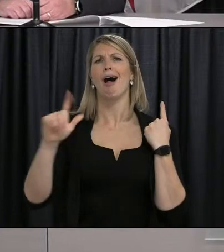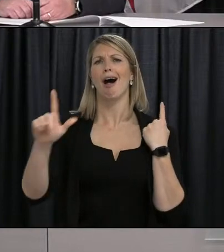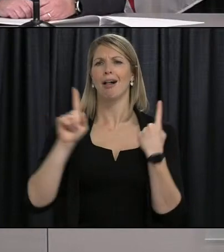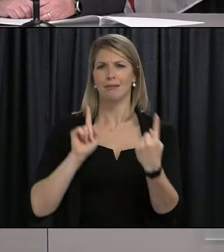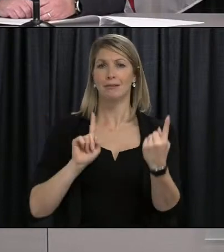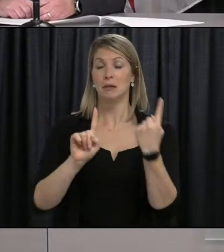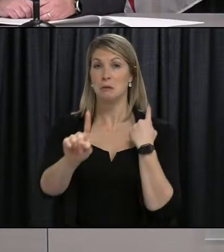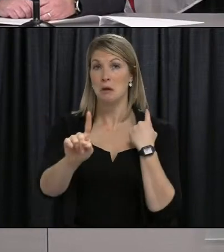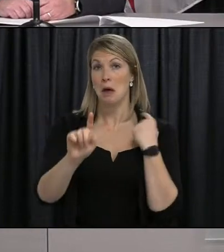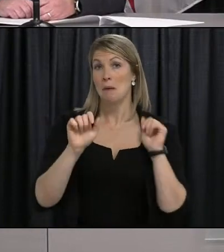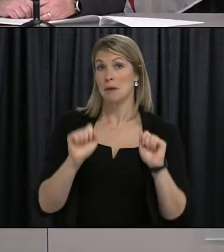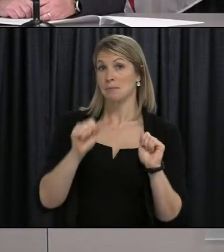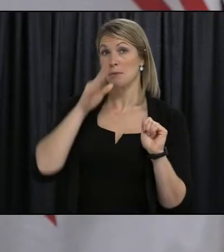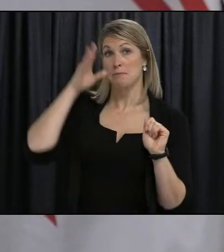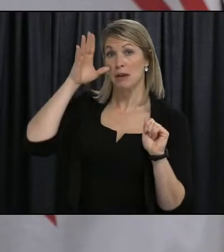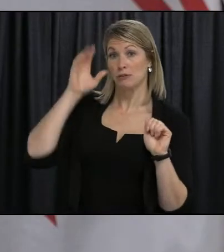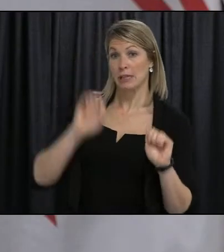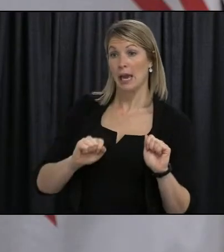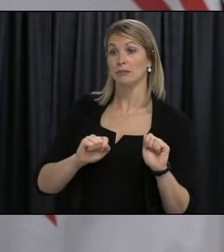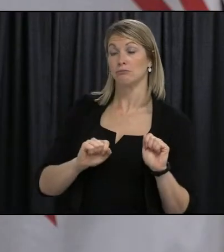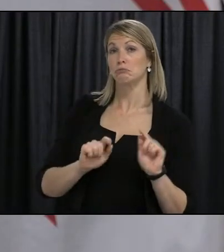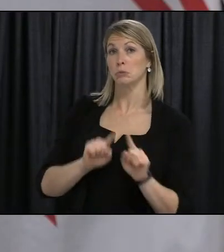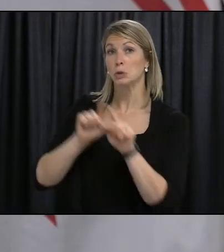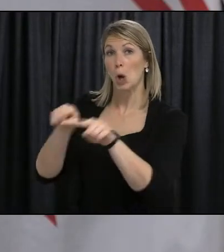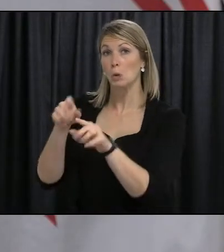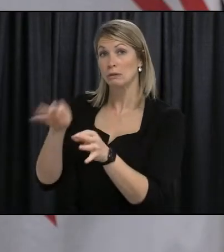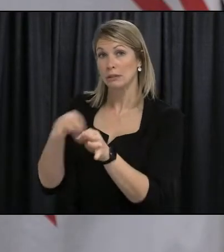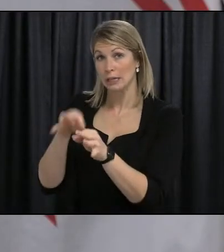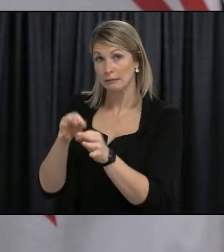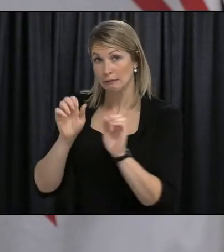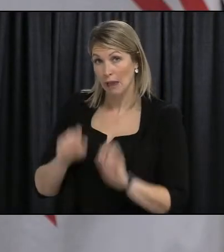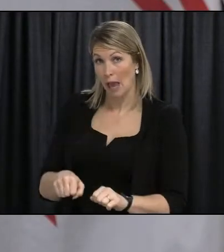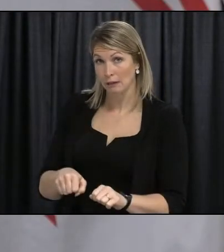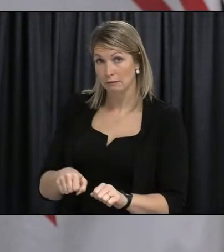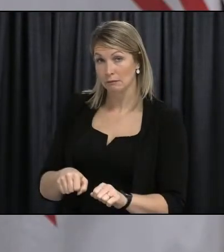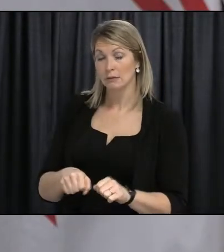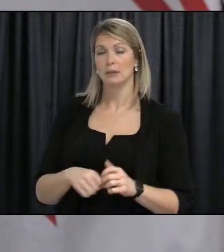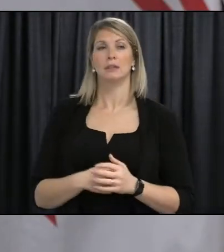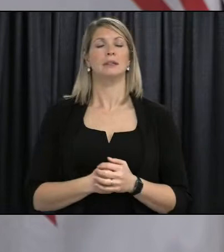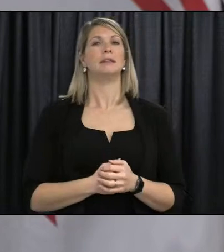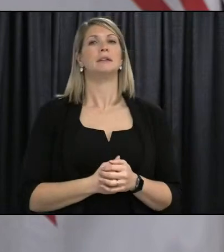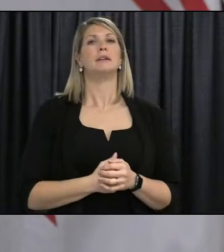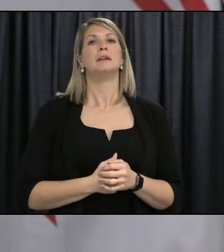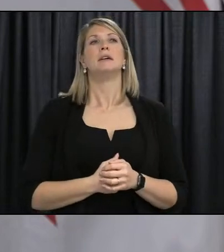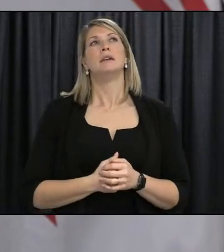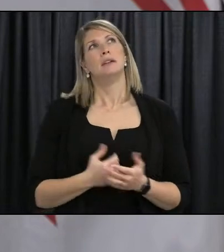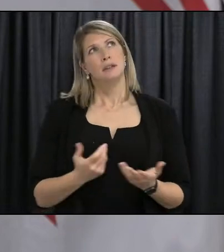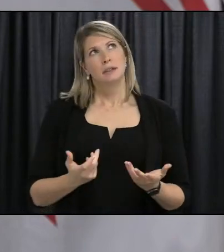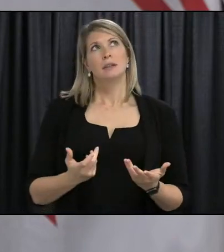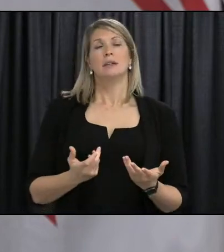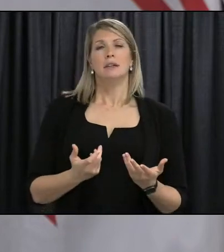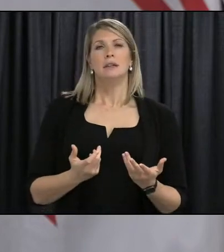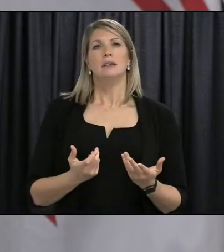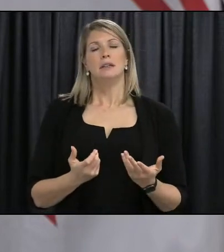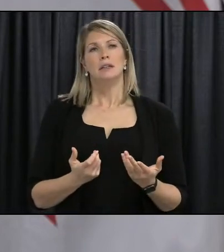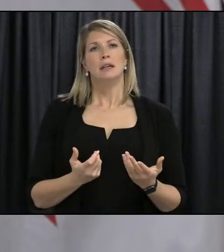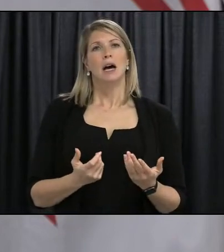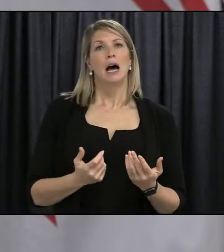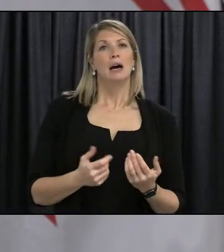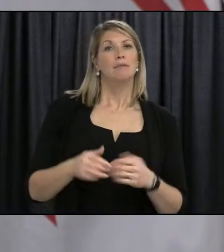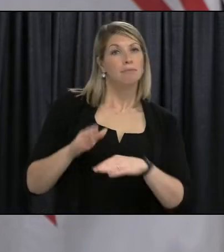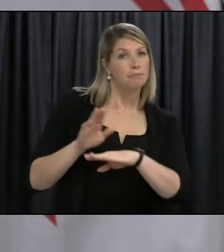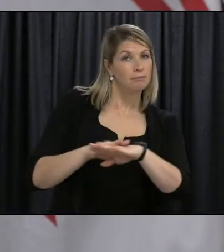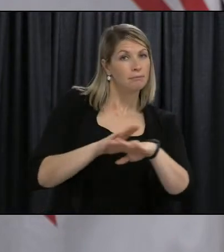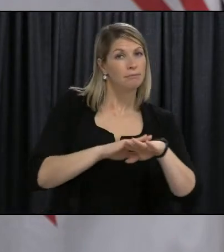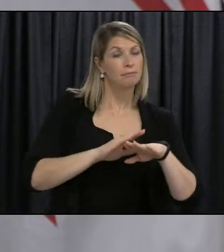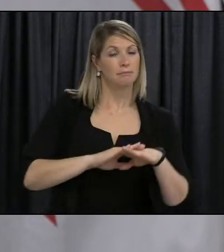test if they want? So we have to remember that, this virus it does take a